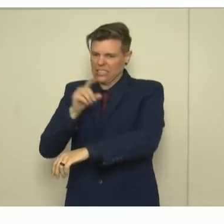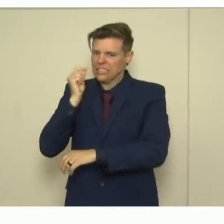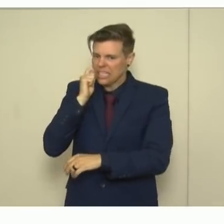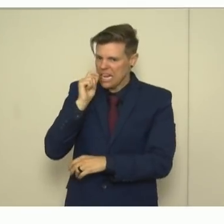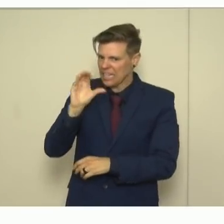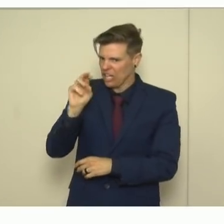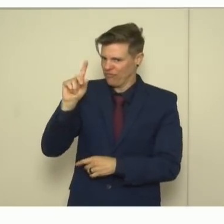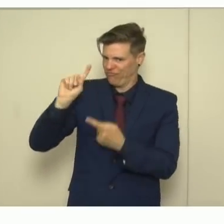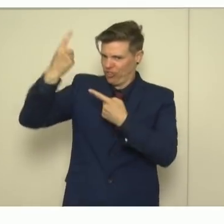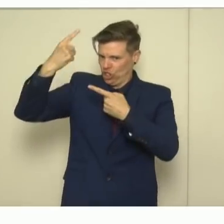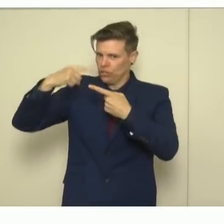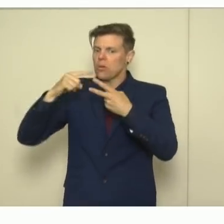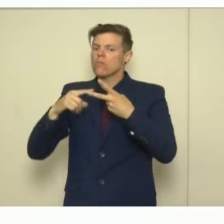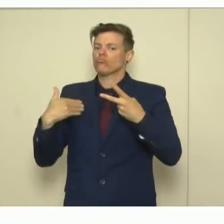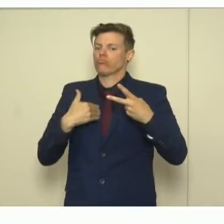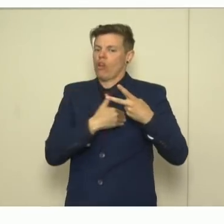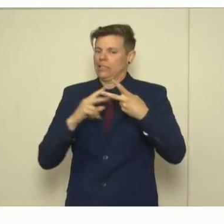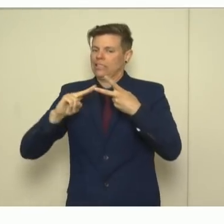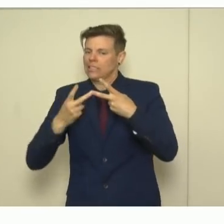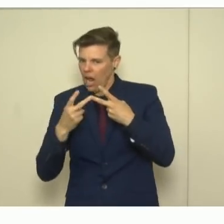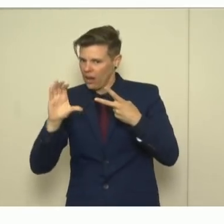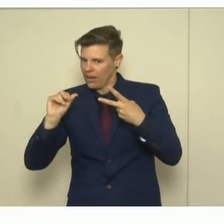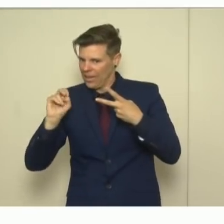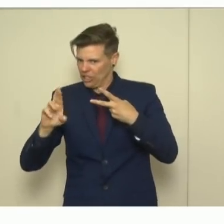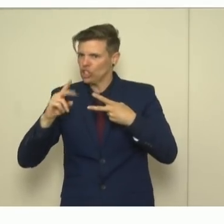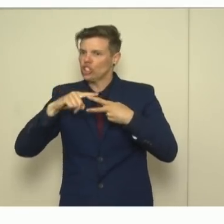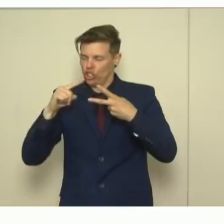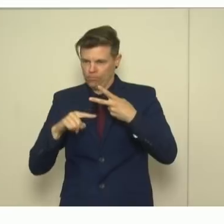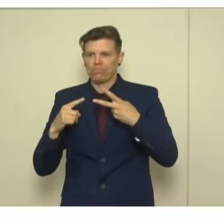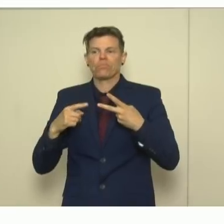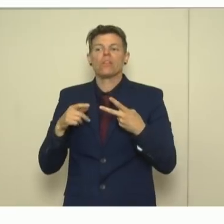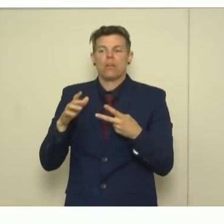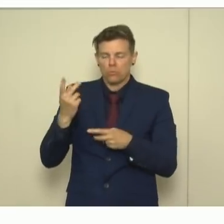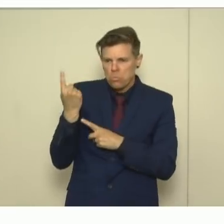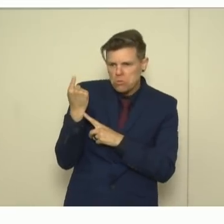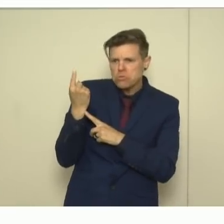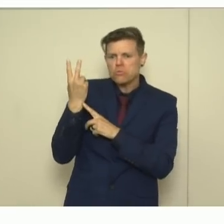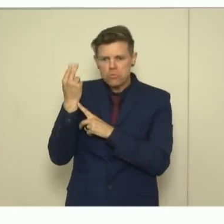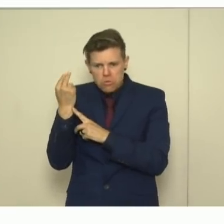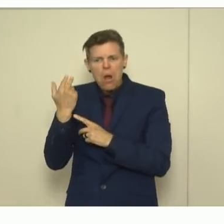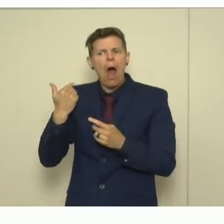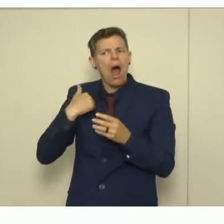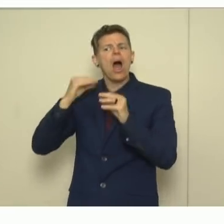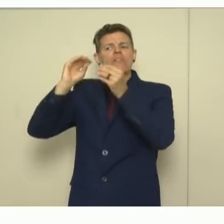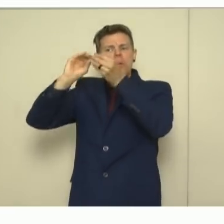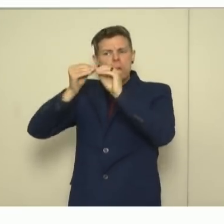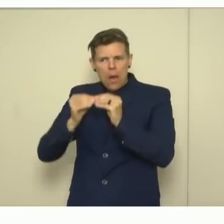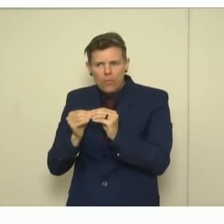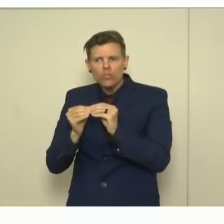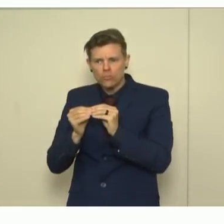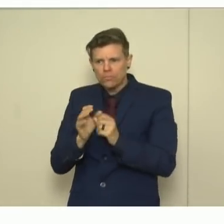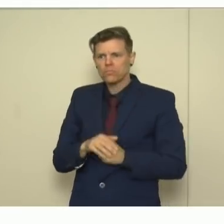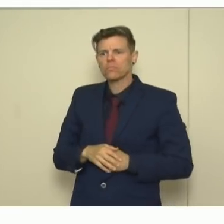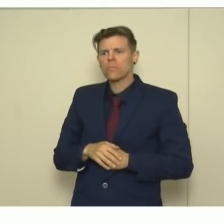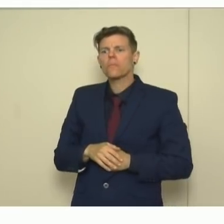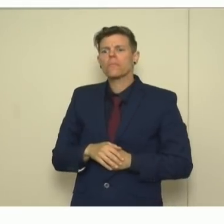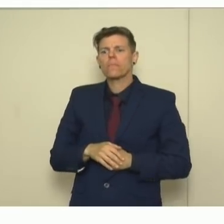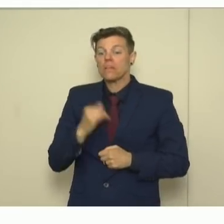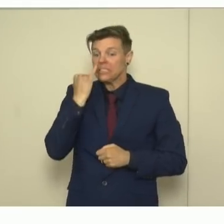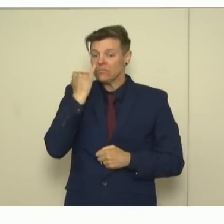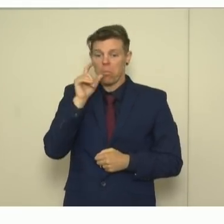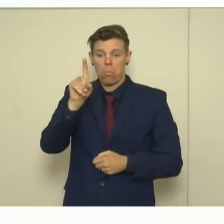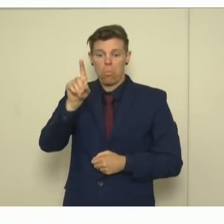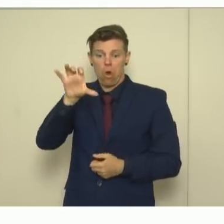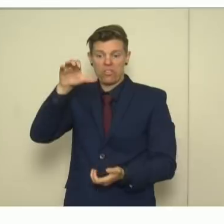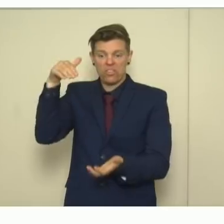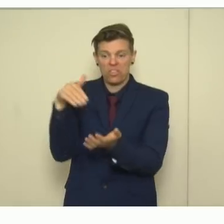year, we had data available, 2017. For every 100,000 women, there's 125 new cases, 20